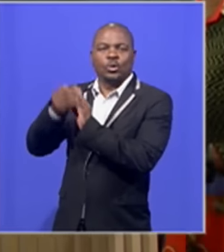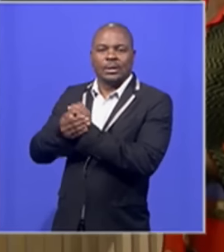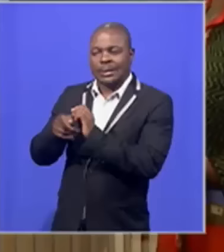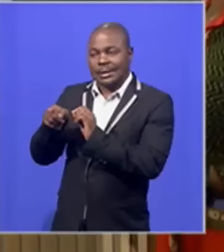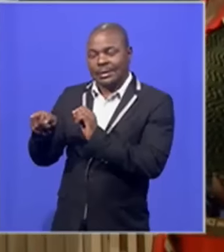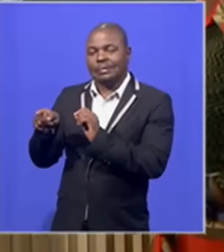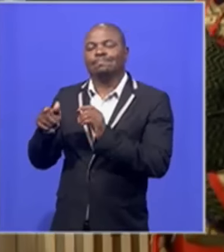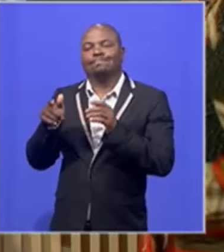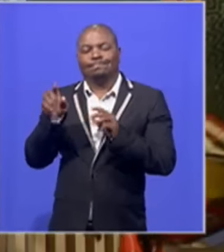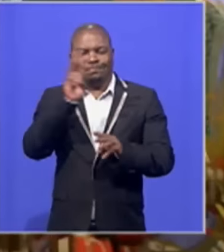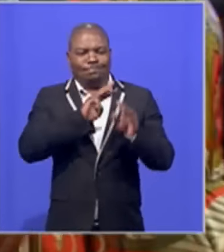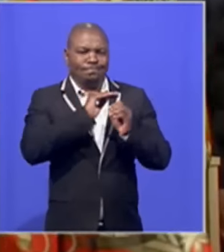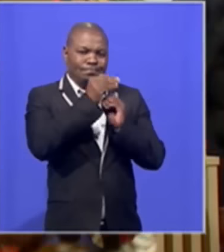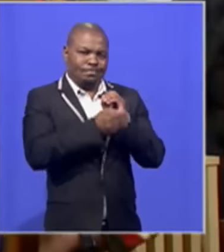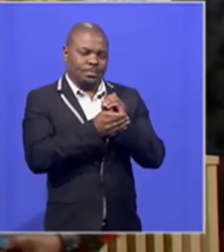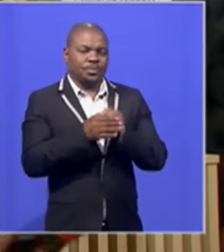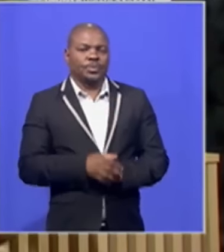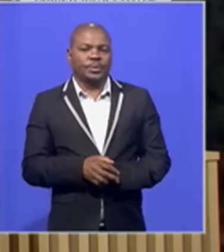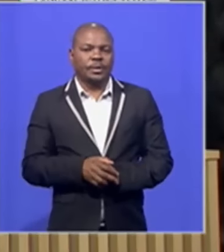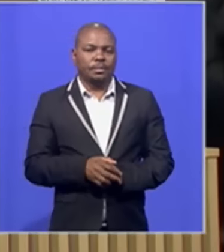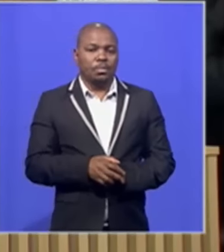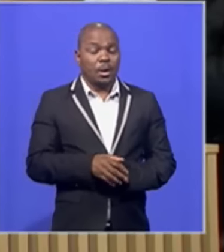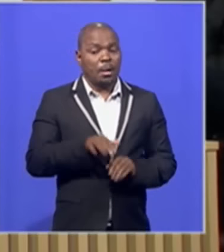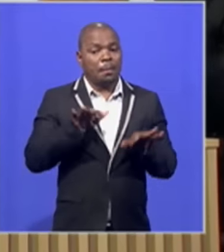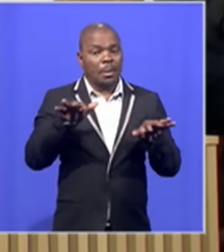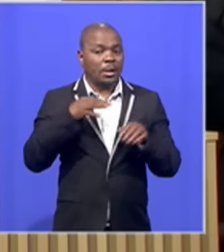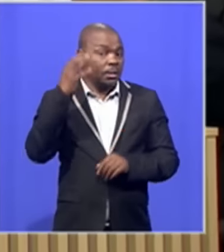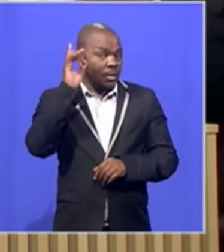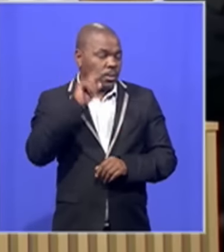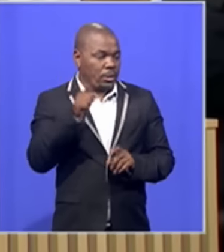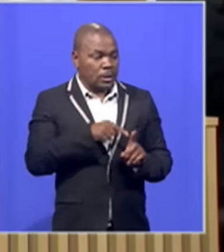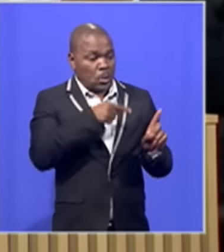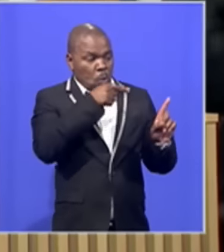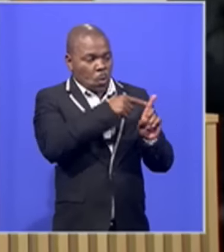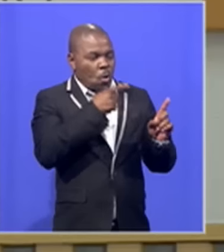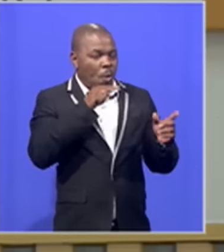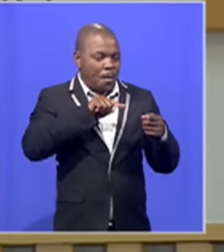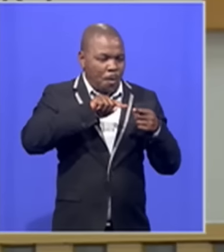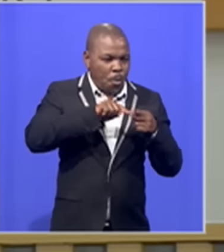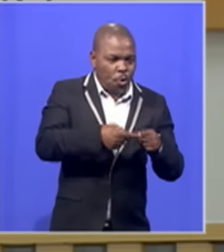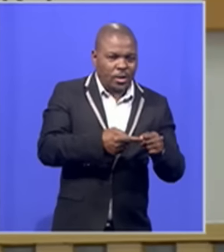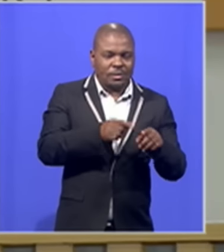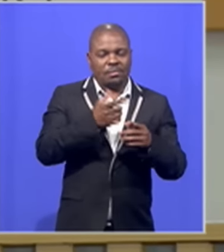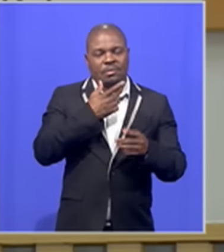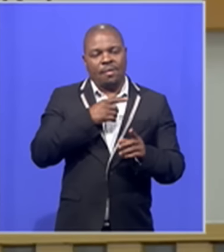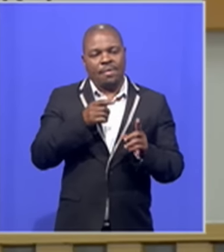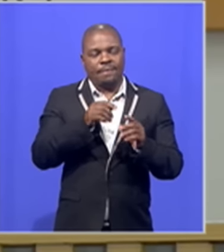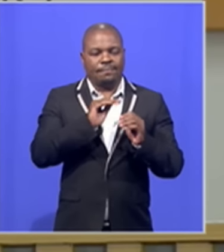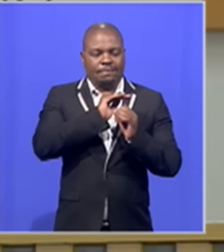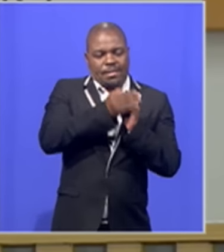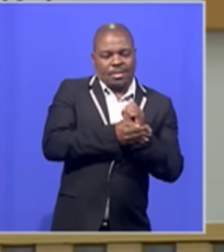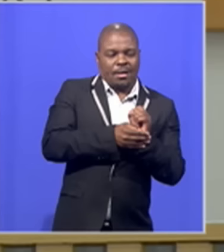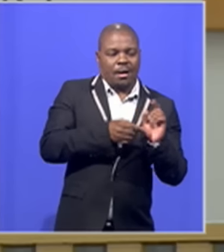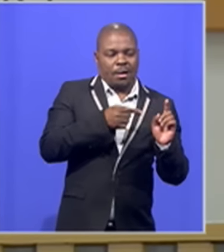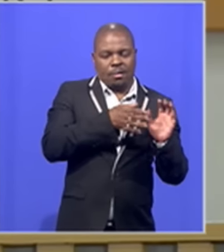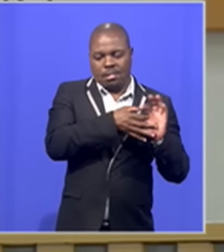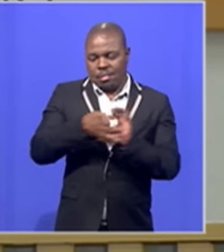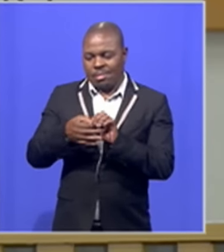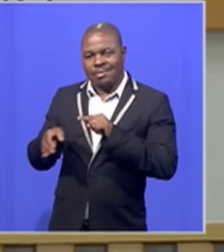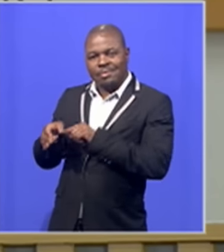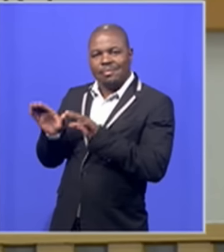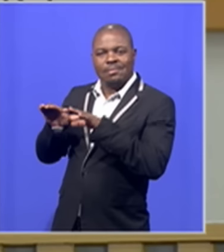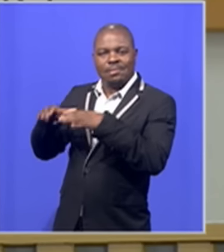jaaka komishene e utlwile gore Mkhwanazi o ne a tlhagisa dintlha tse e seng boammaaruri tsa botsala jwa gagwe jwa tiro le setlamo seno jaaka sengwe